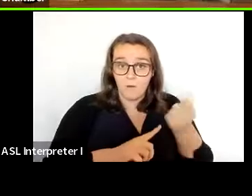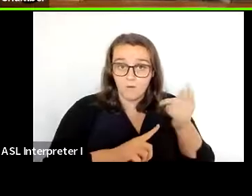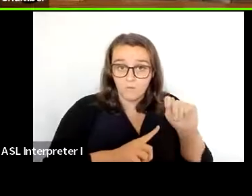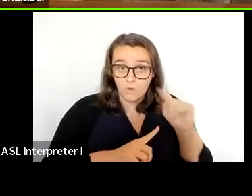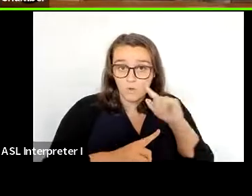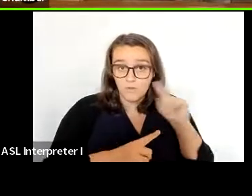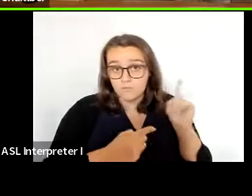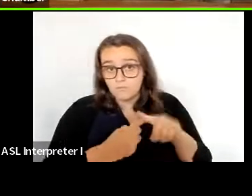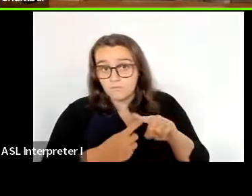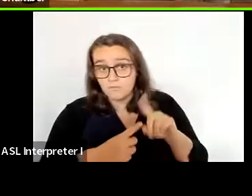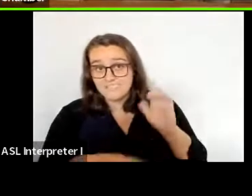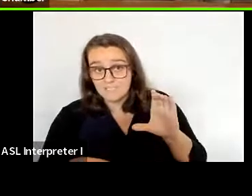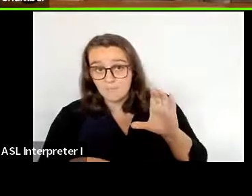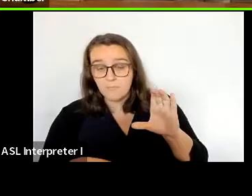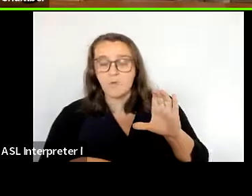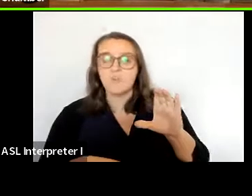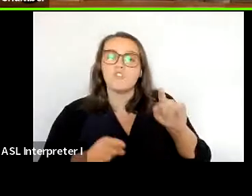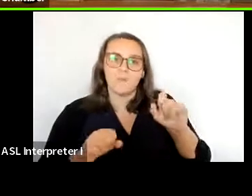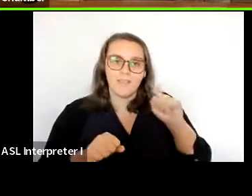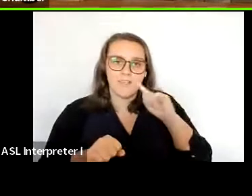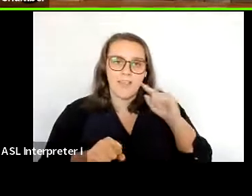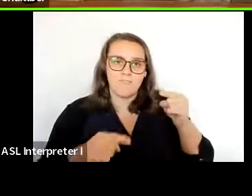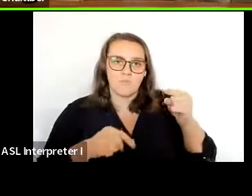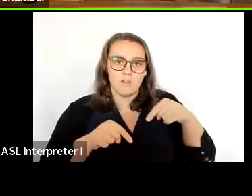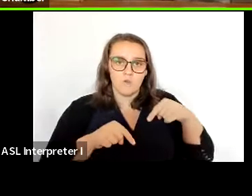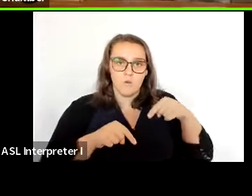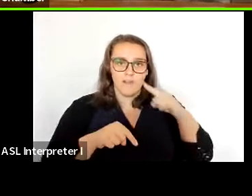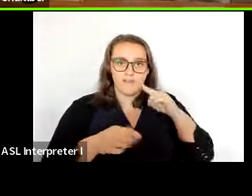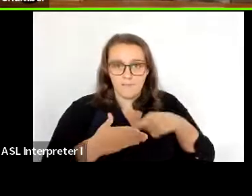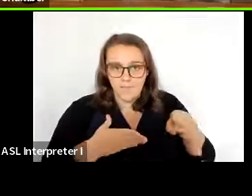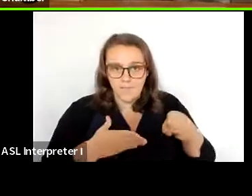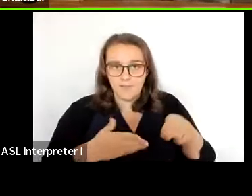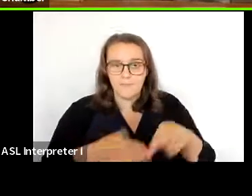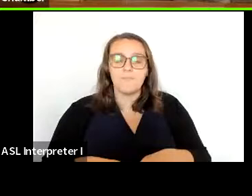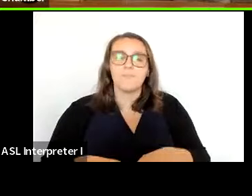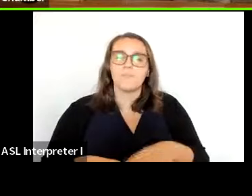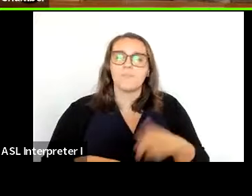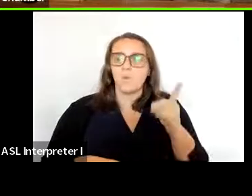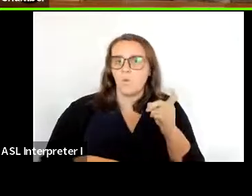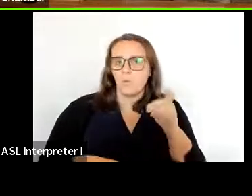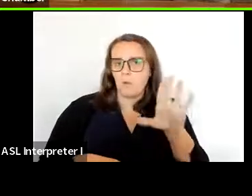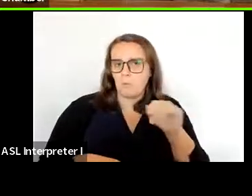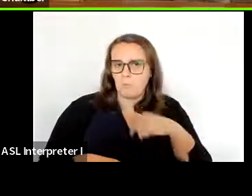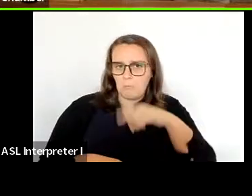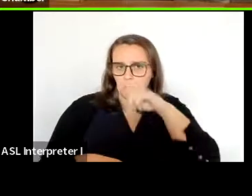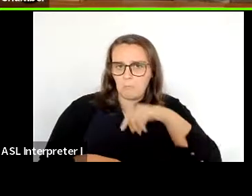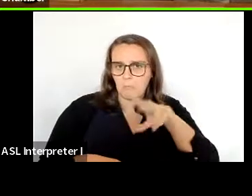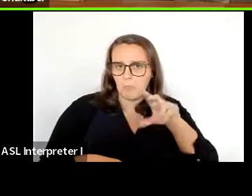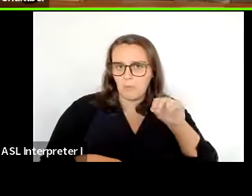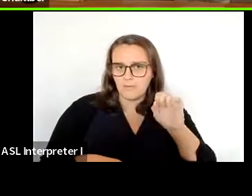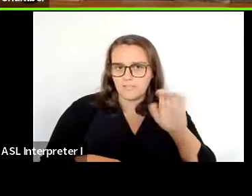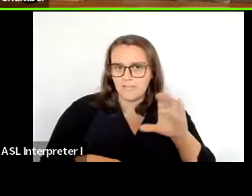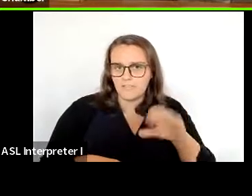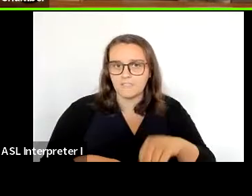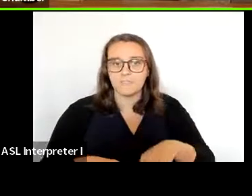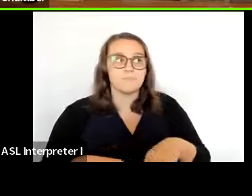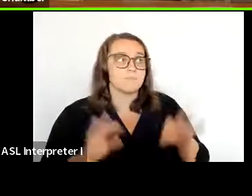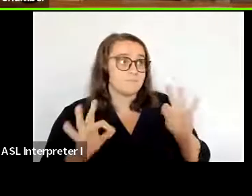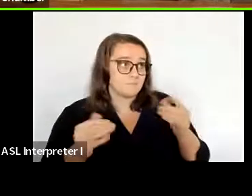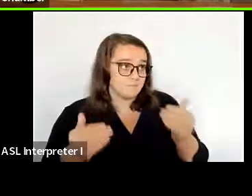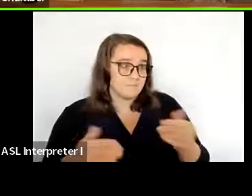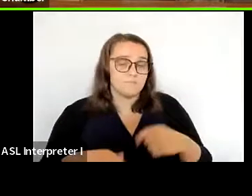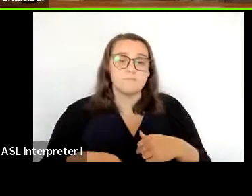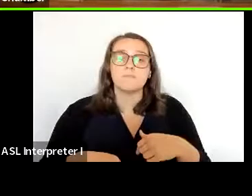retroactive pay. One more thing, Mr. Chairman, if you could give me 30 more seconds. Without objection. Thank you.